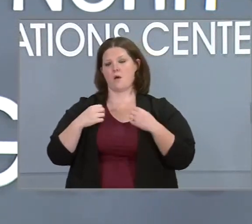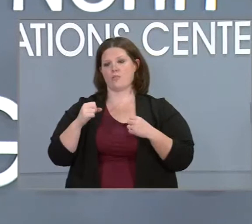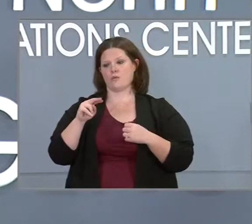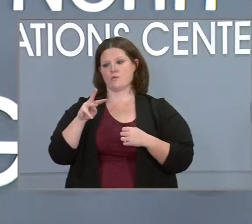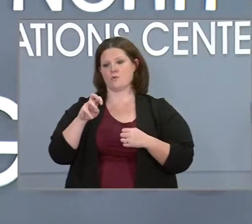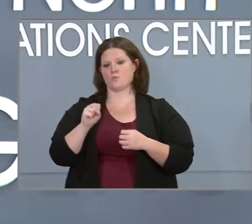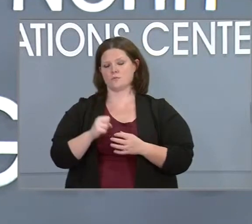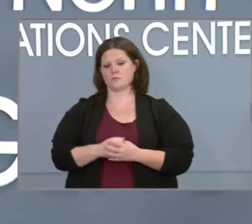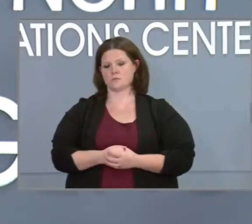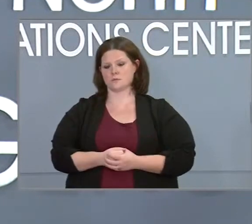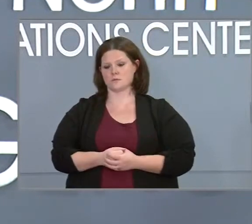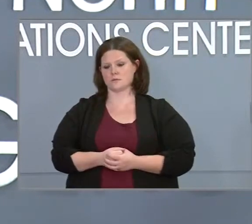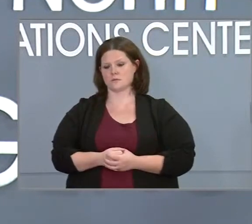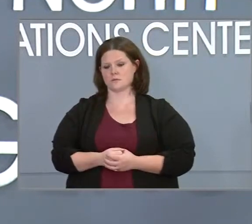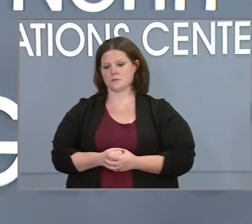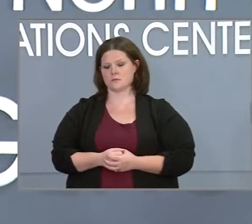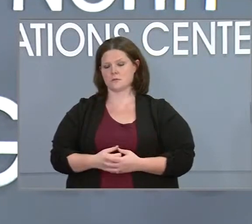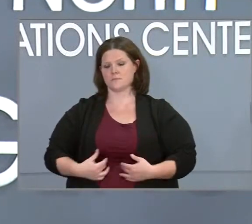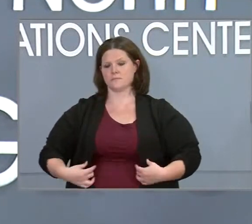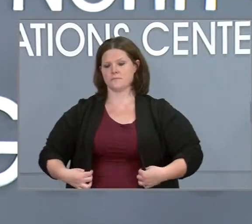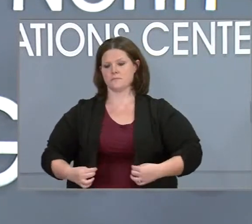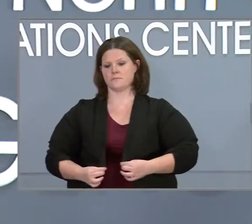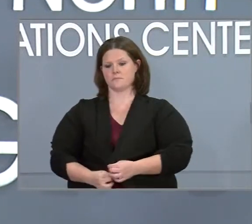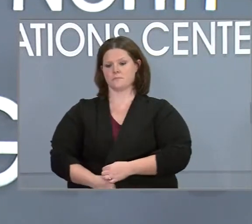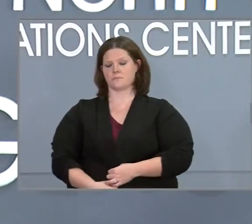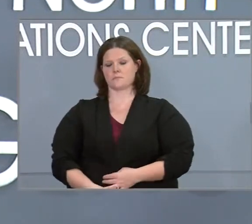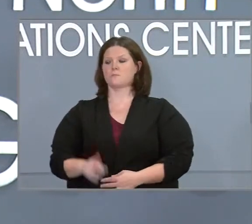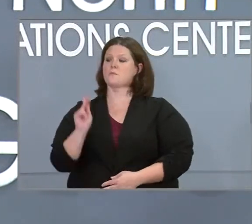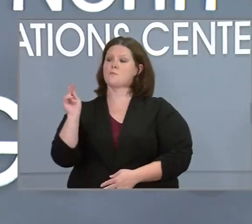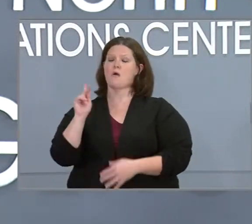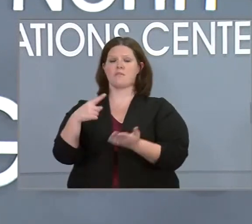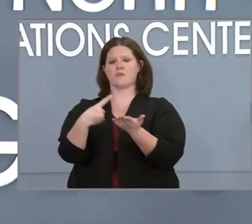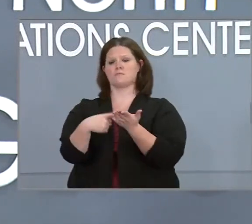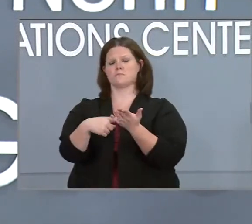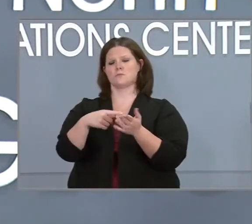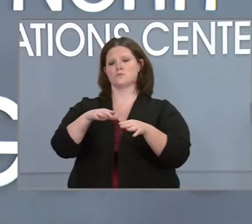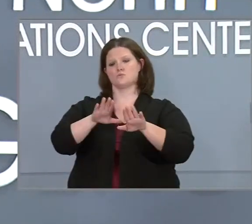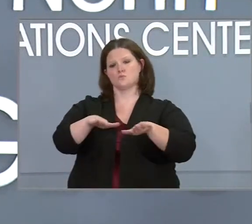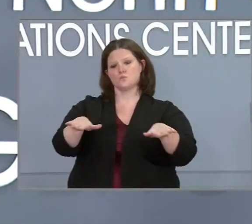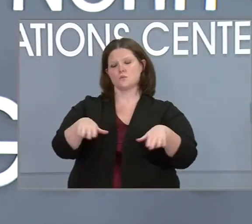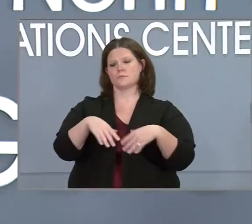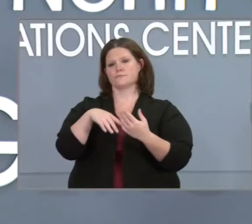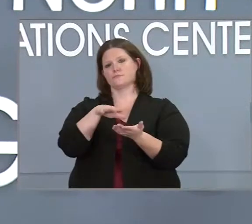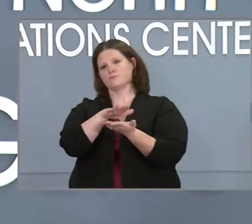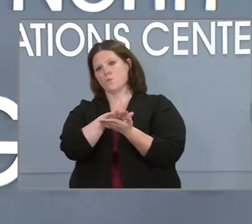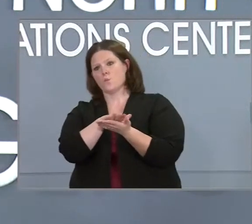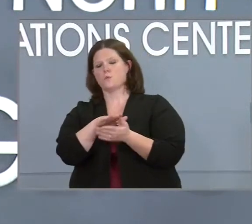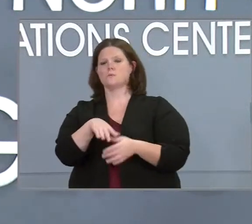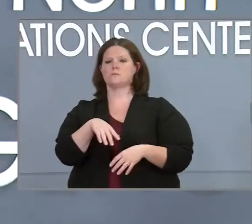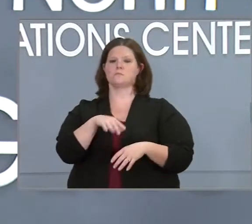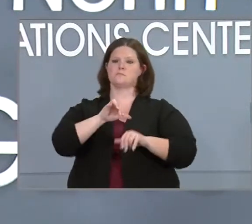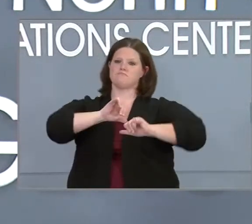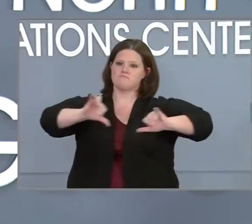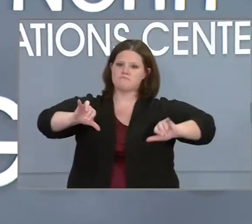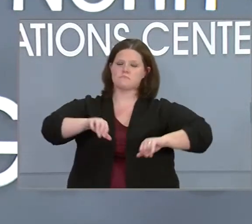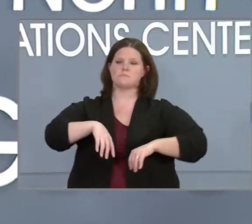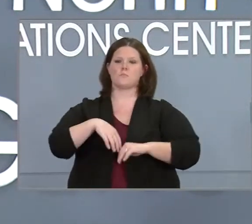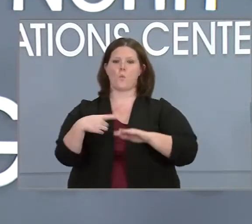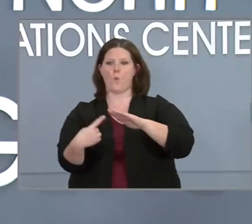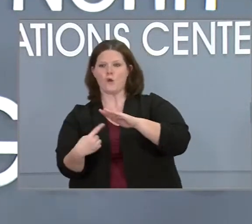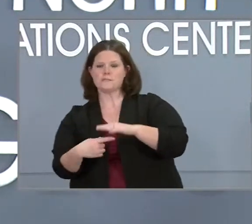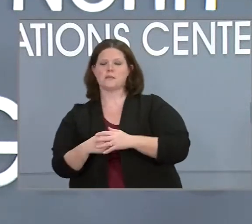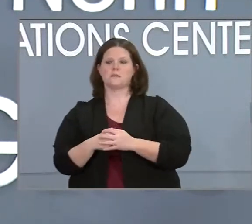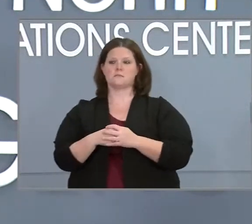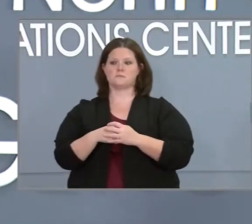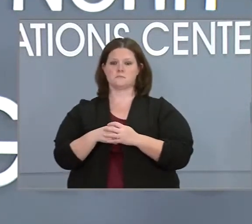You folks, we were talking about schools and kids, having to go into quarantine and whatnot. Are you